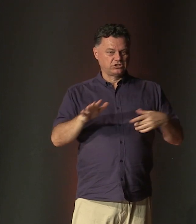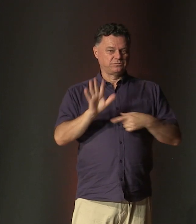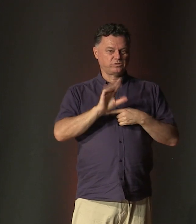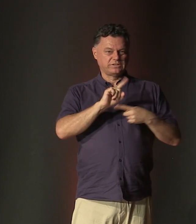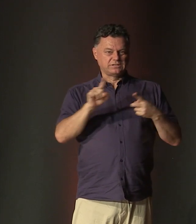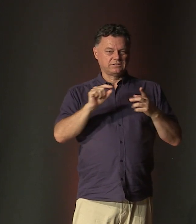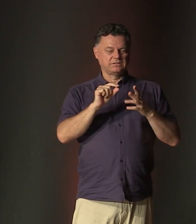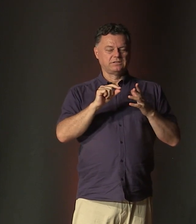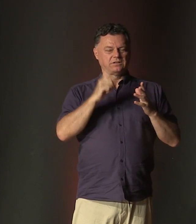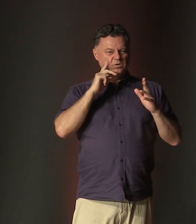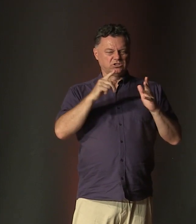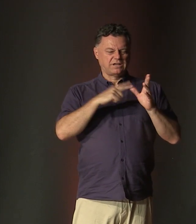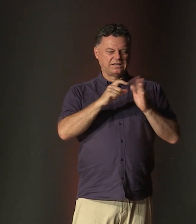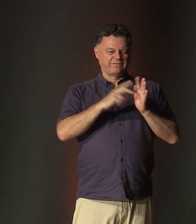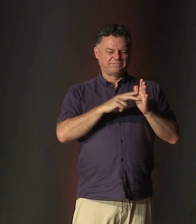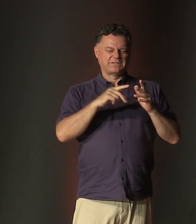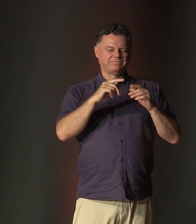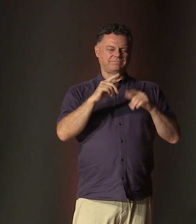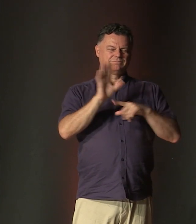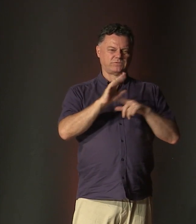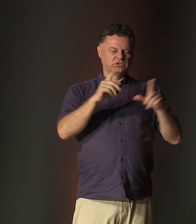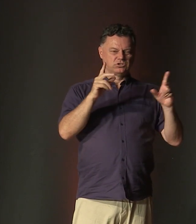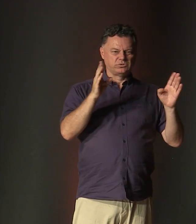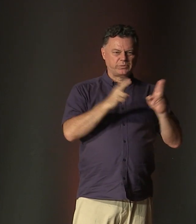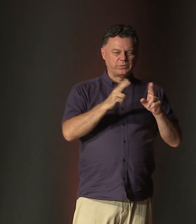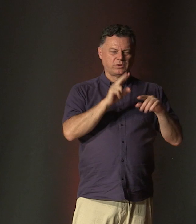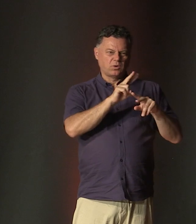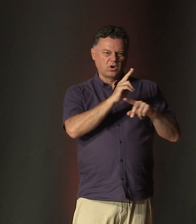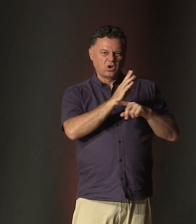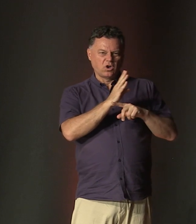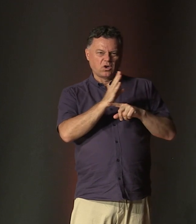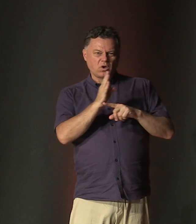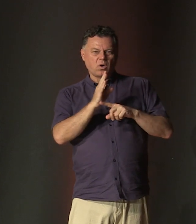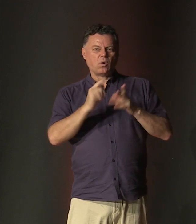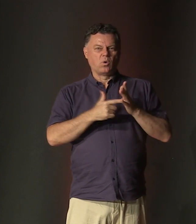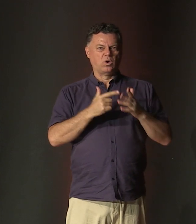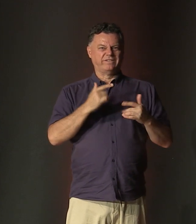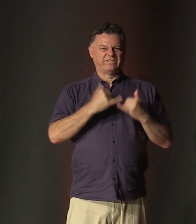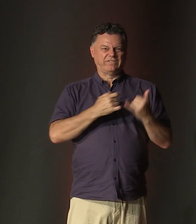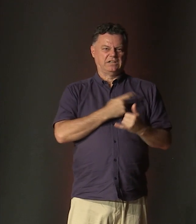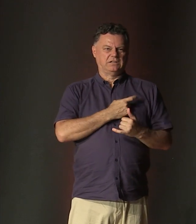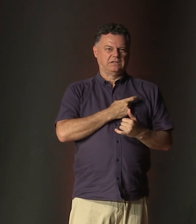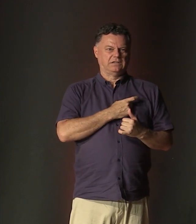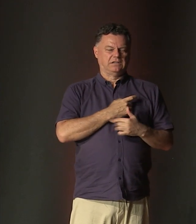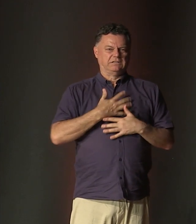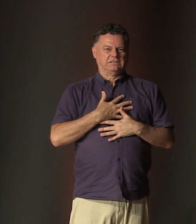you've previewed. You even tell them how much of that scary movie you managed to get through before you turned it